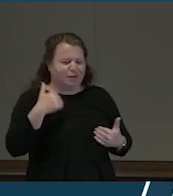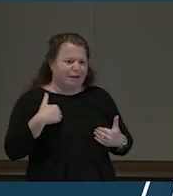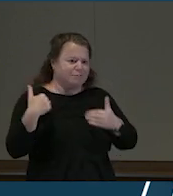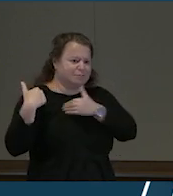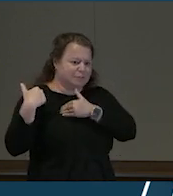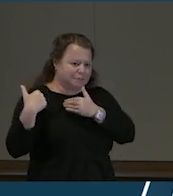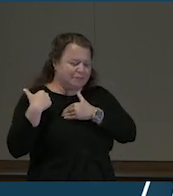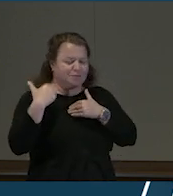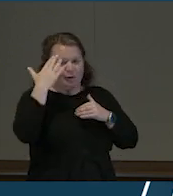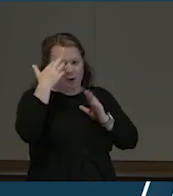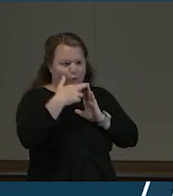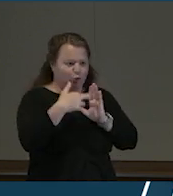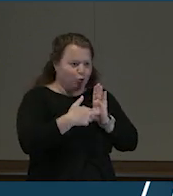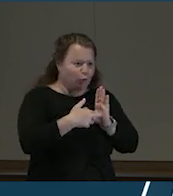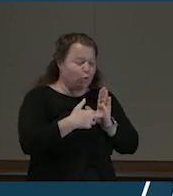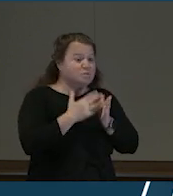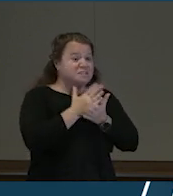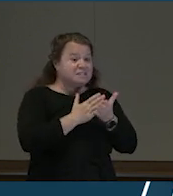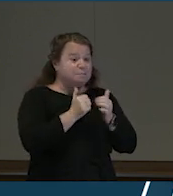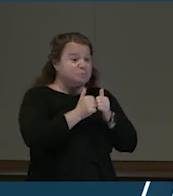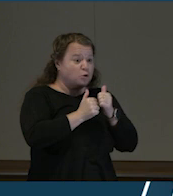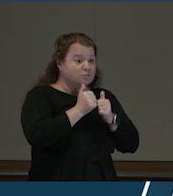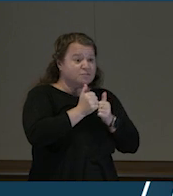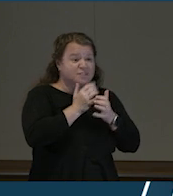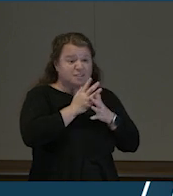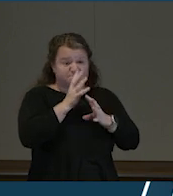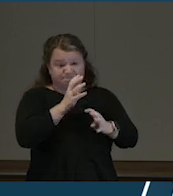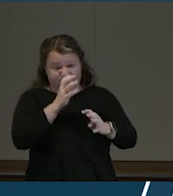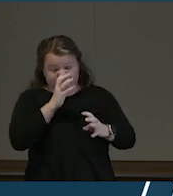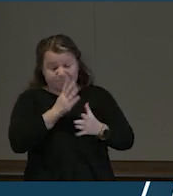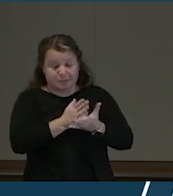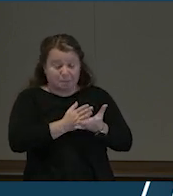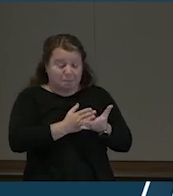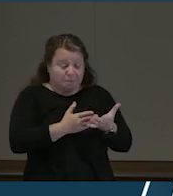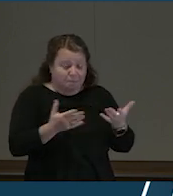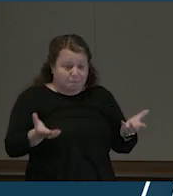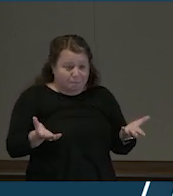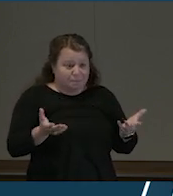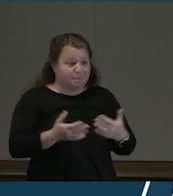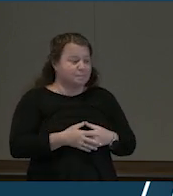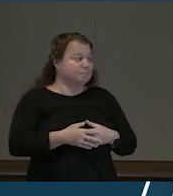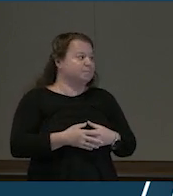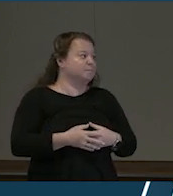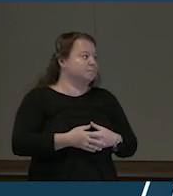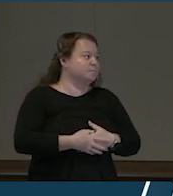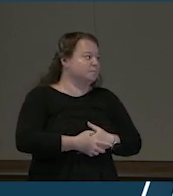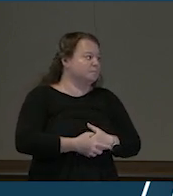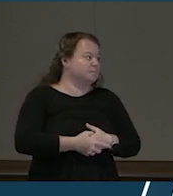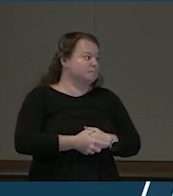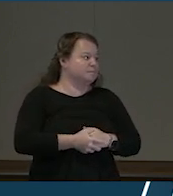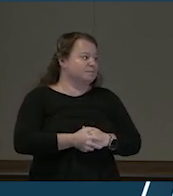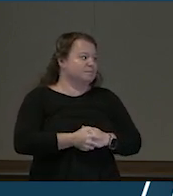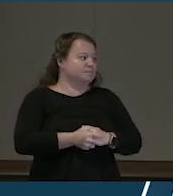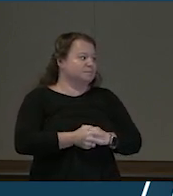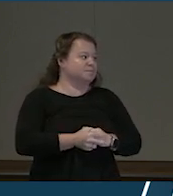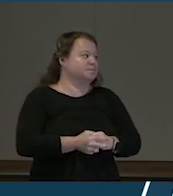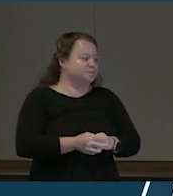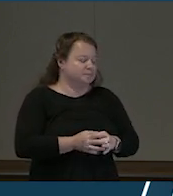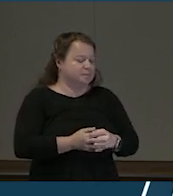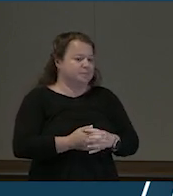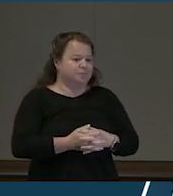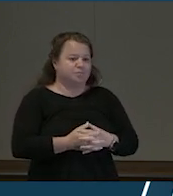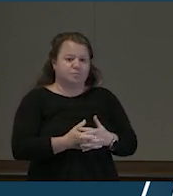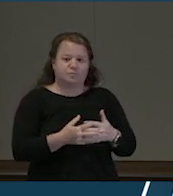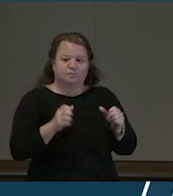We're structured. Maybe we're a little rigid at times. We are past the point of having an imagination and being able to